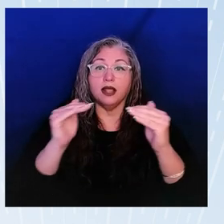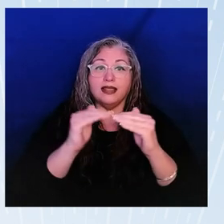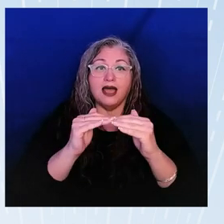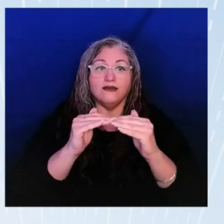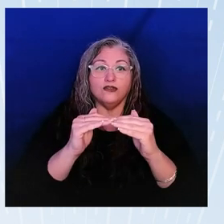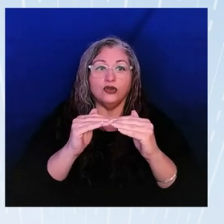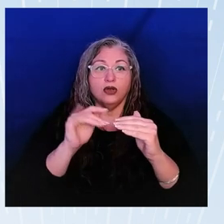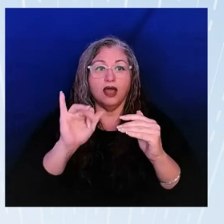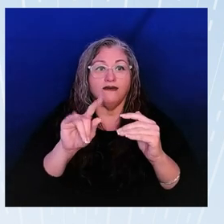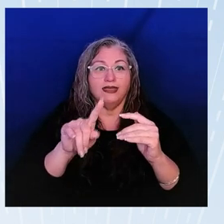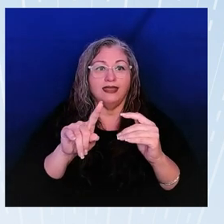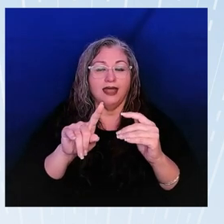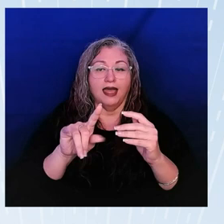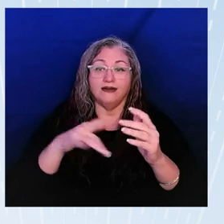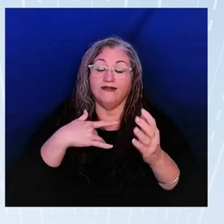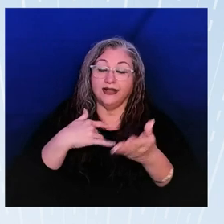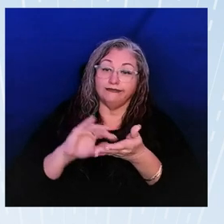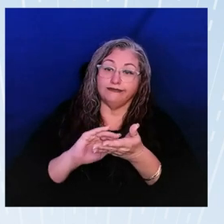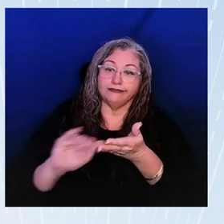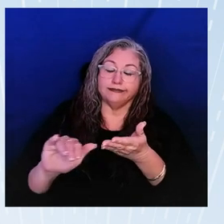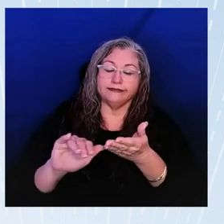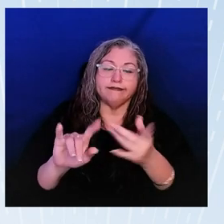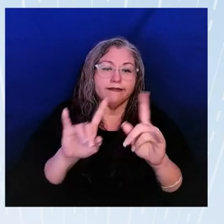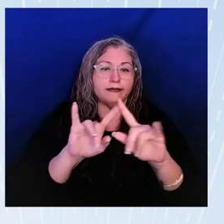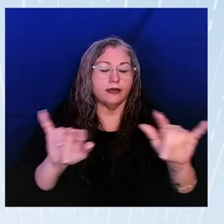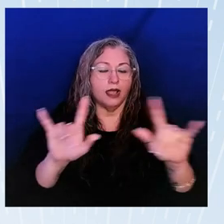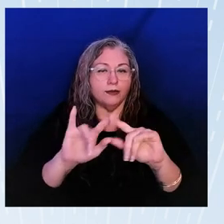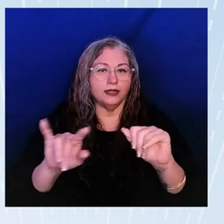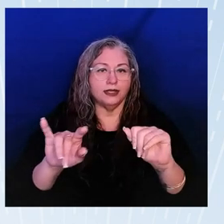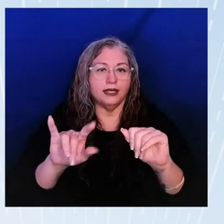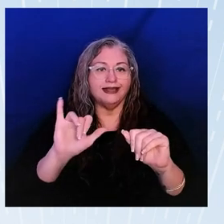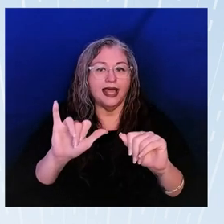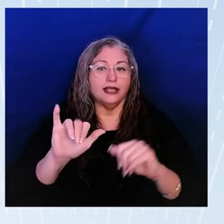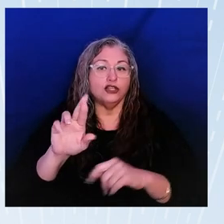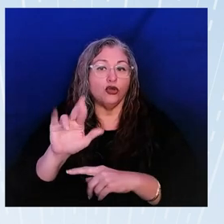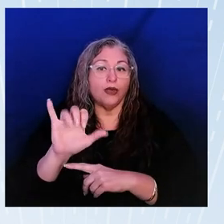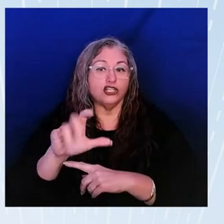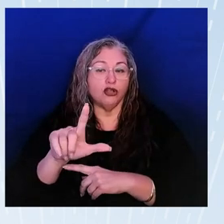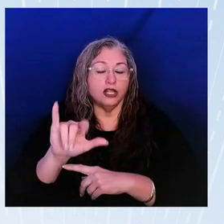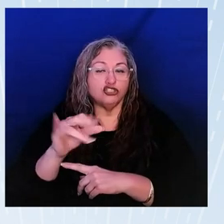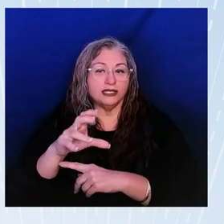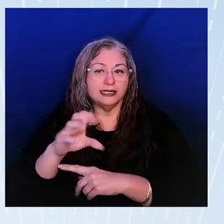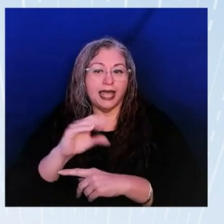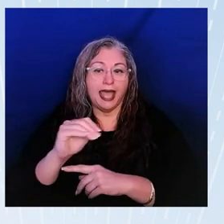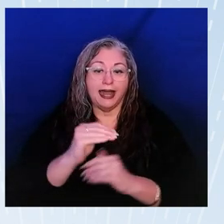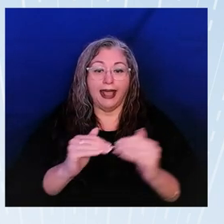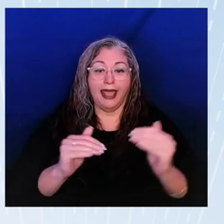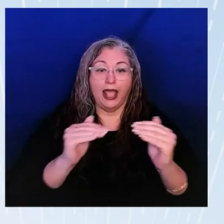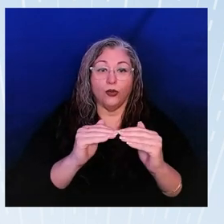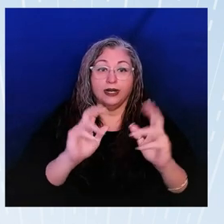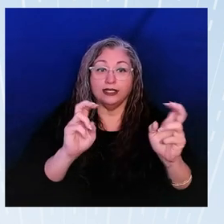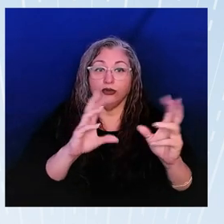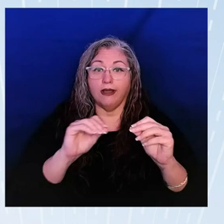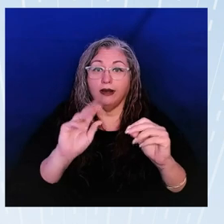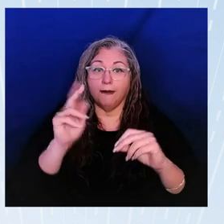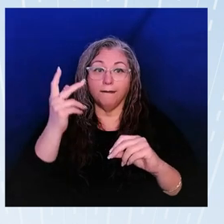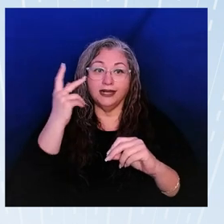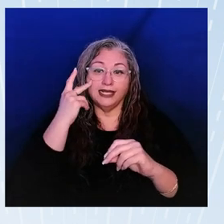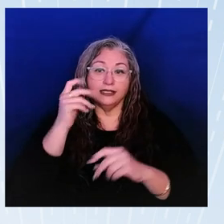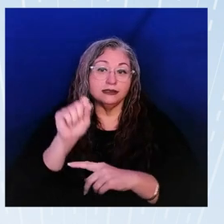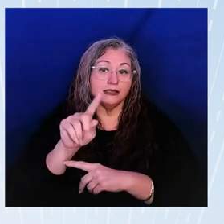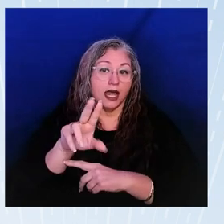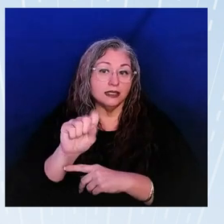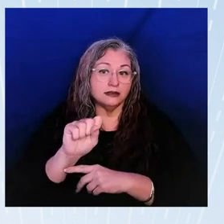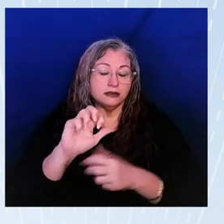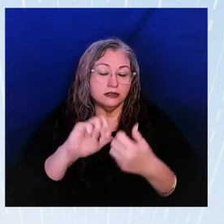This level of exclusion is simultaneously a racial justice, an equity issue, and a political status issue.